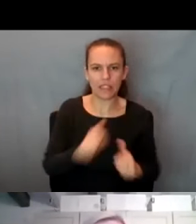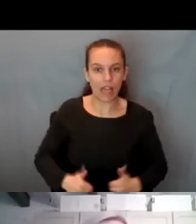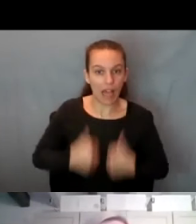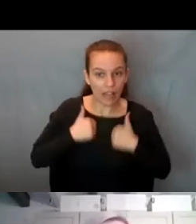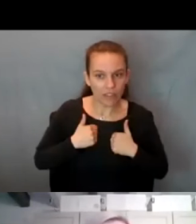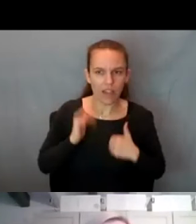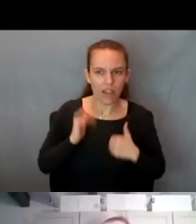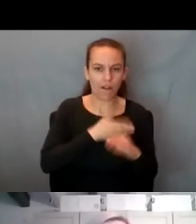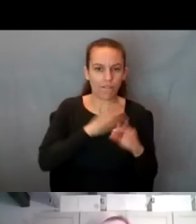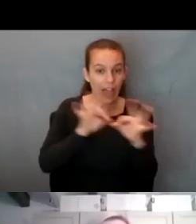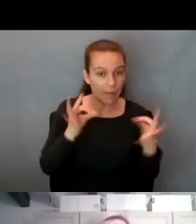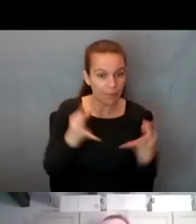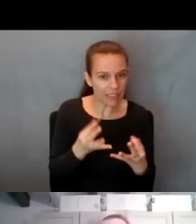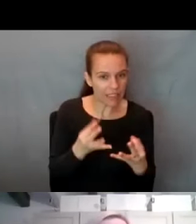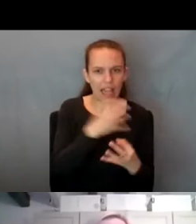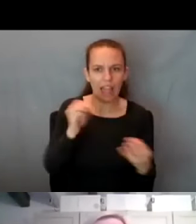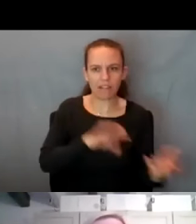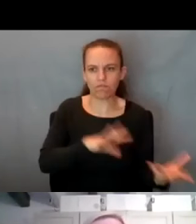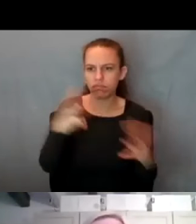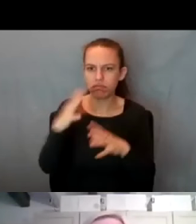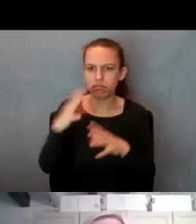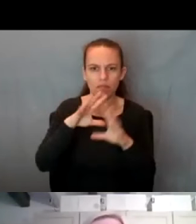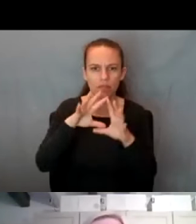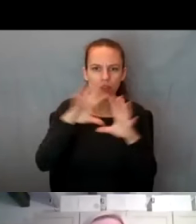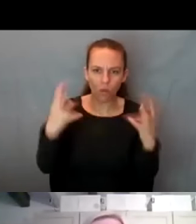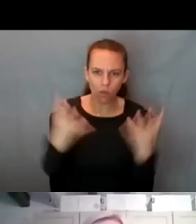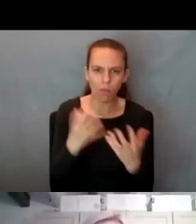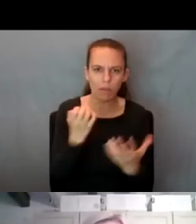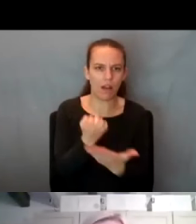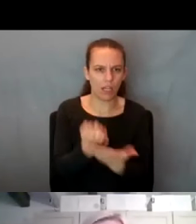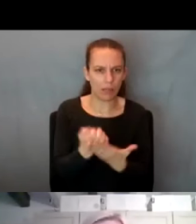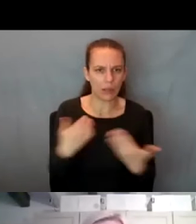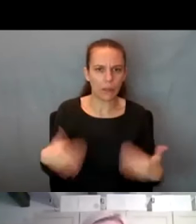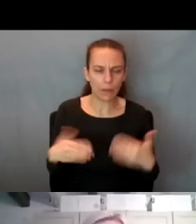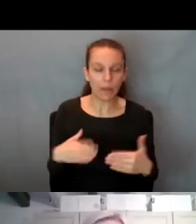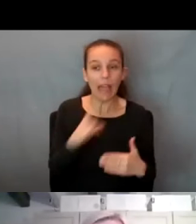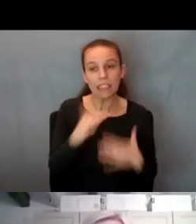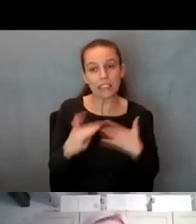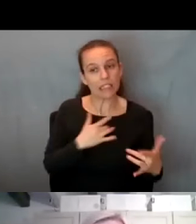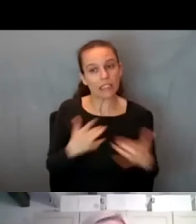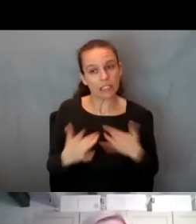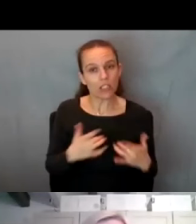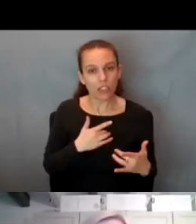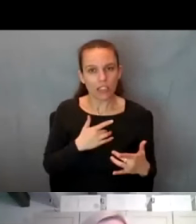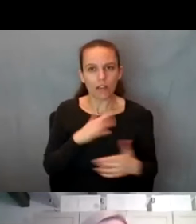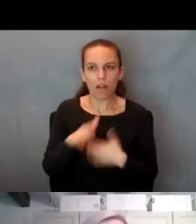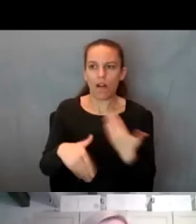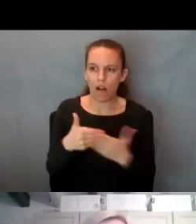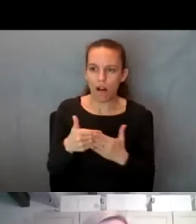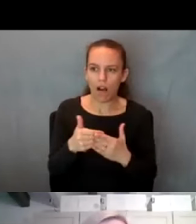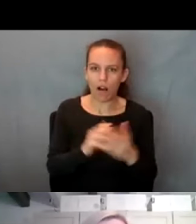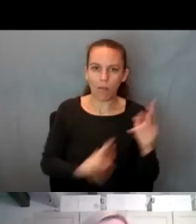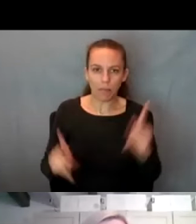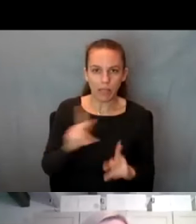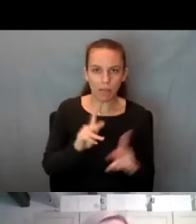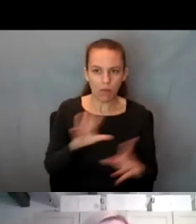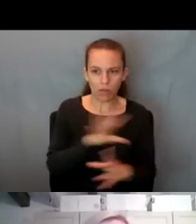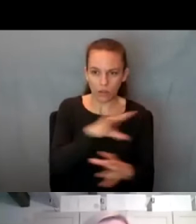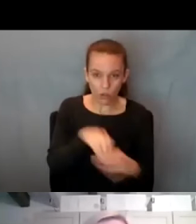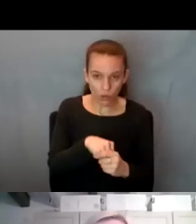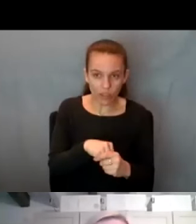disrupted the global economy. So it really is concerning. All actors, UN included, are very